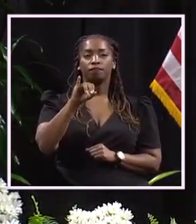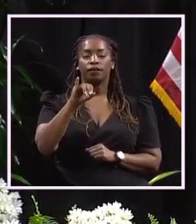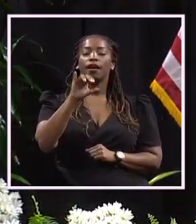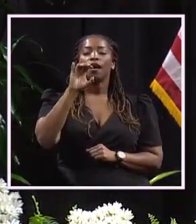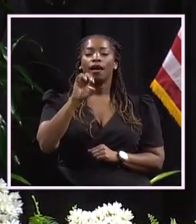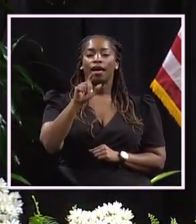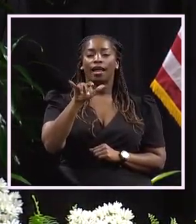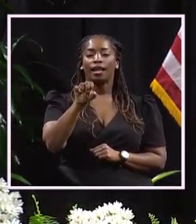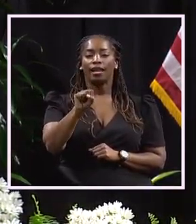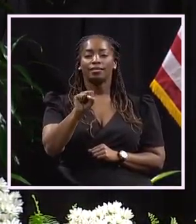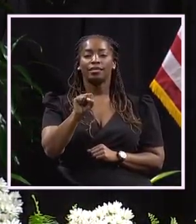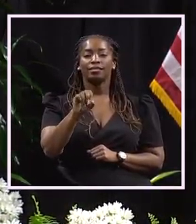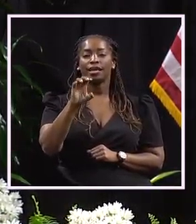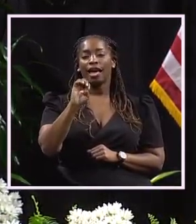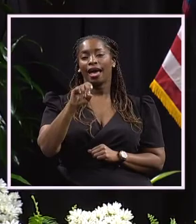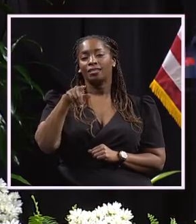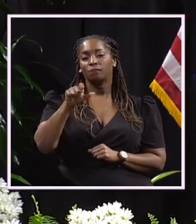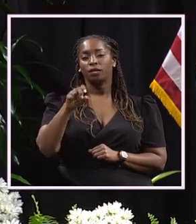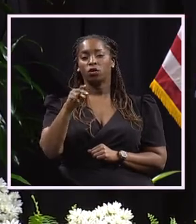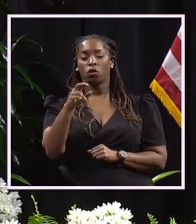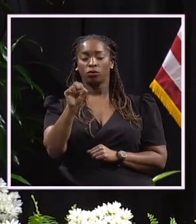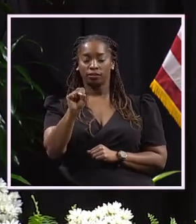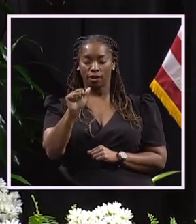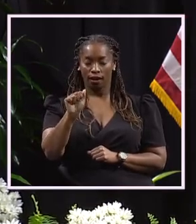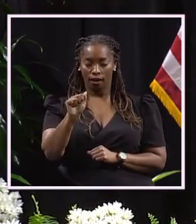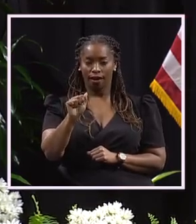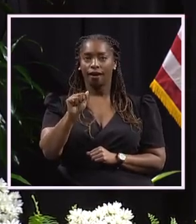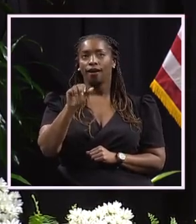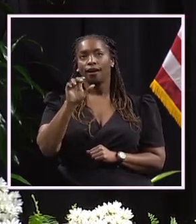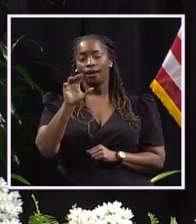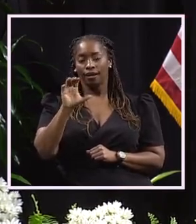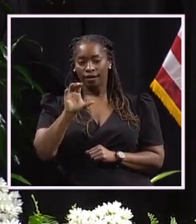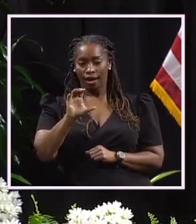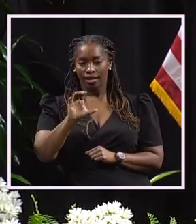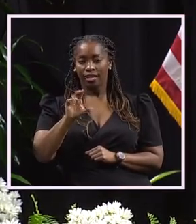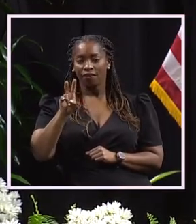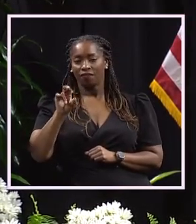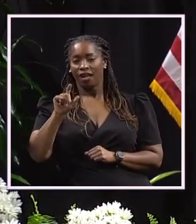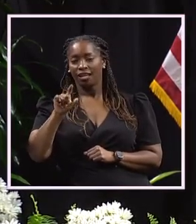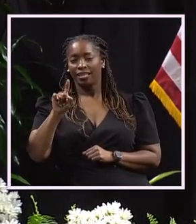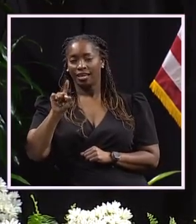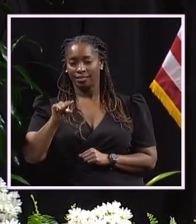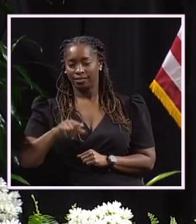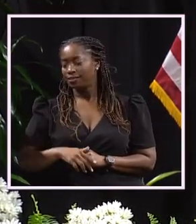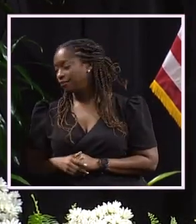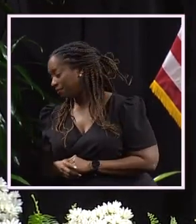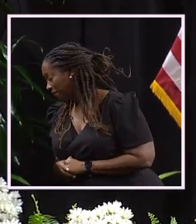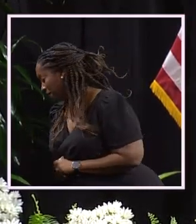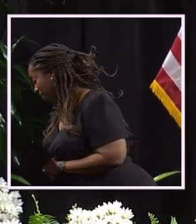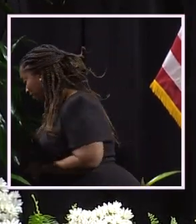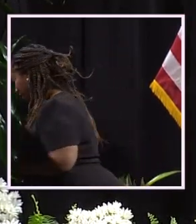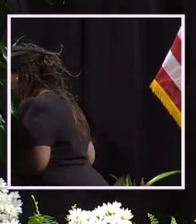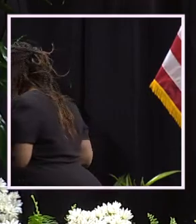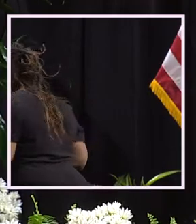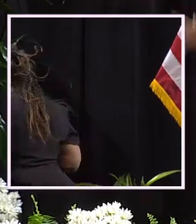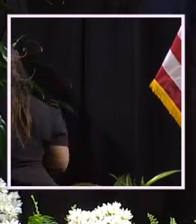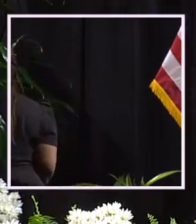Alexis Espinosa. Carolina Valdez, Master of Arts. Nadia